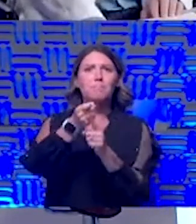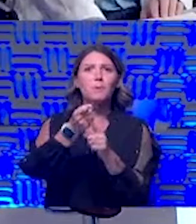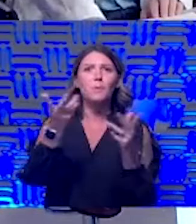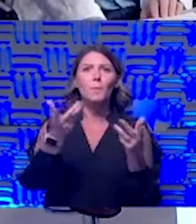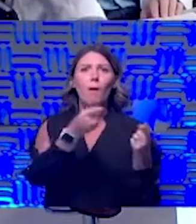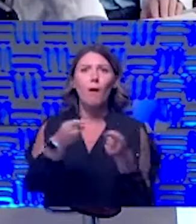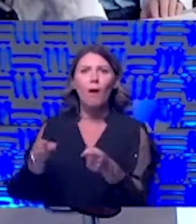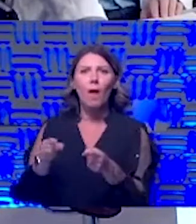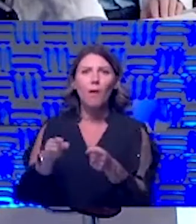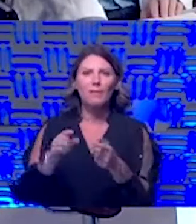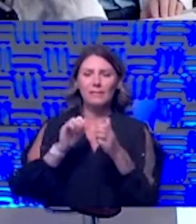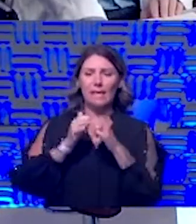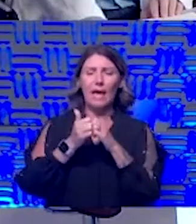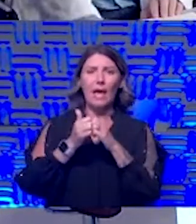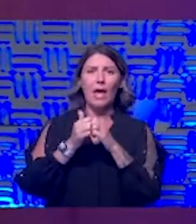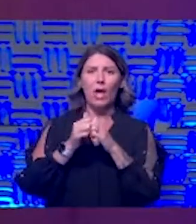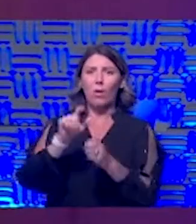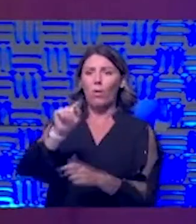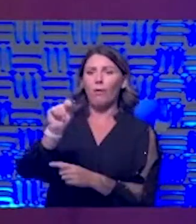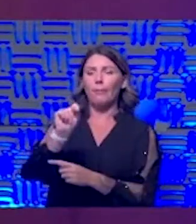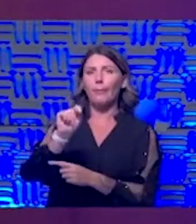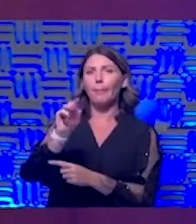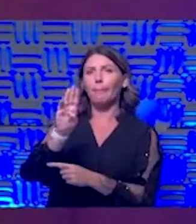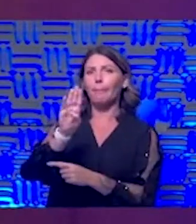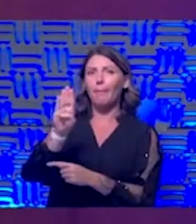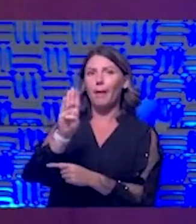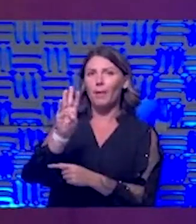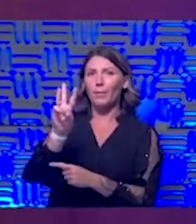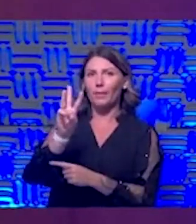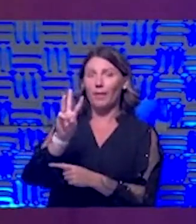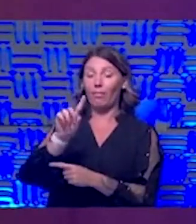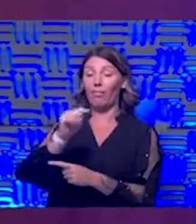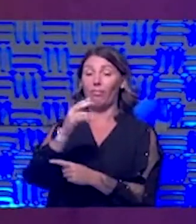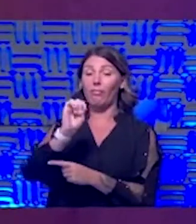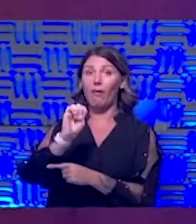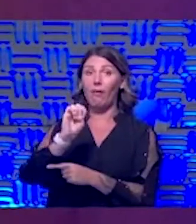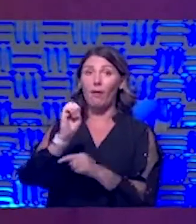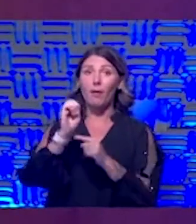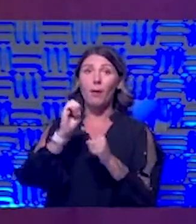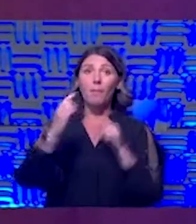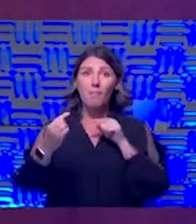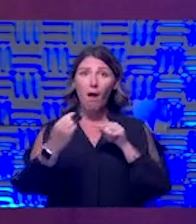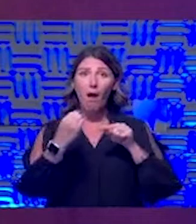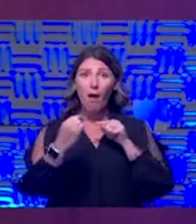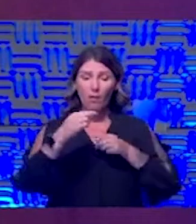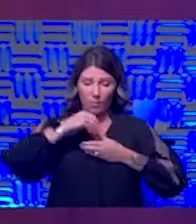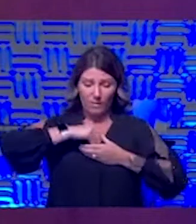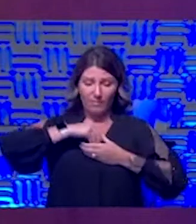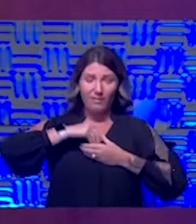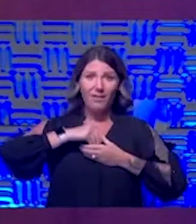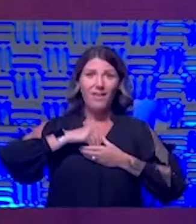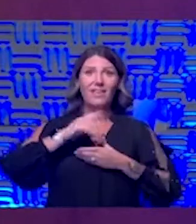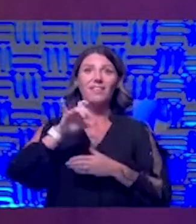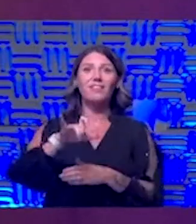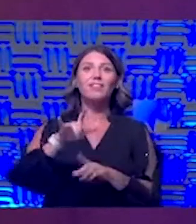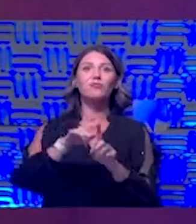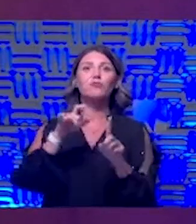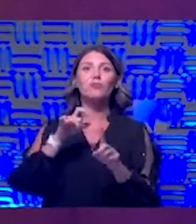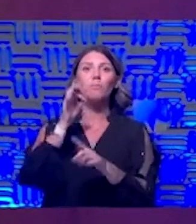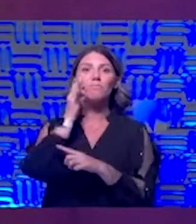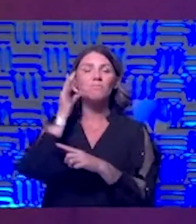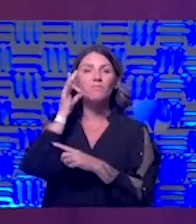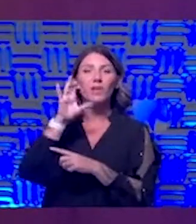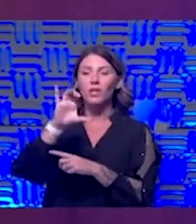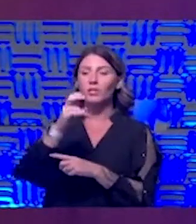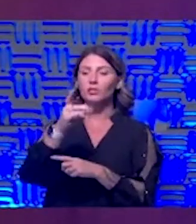how the Battle Within got started. Sure. What a great name. Oh, well, thank you. It comes from a Cherokee proverb of